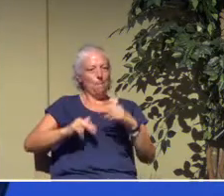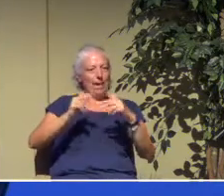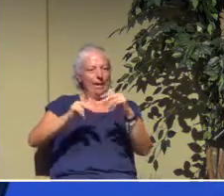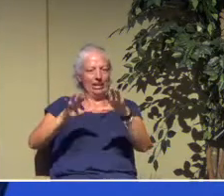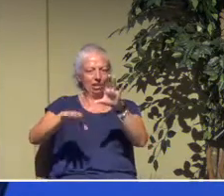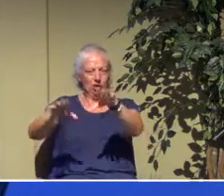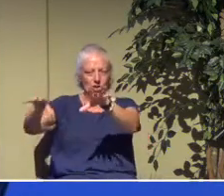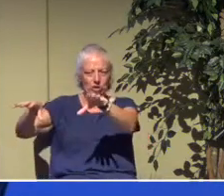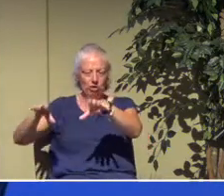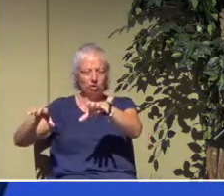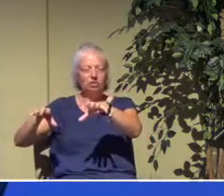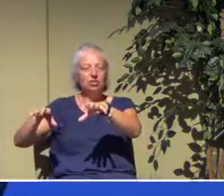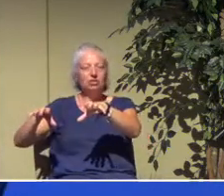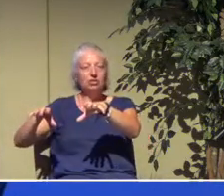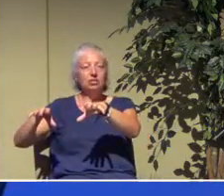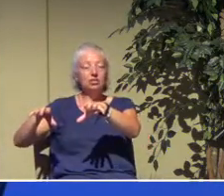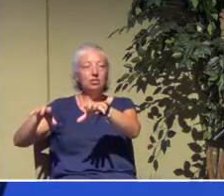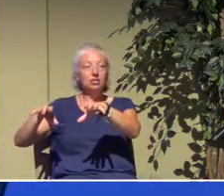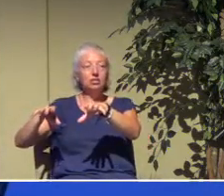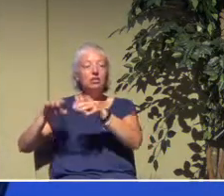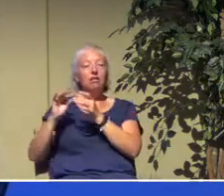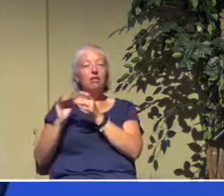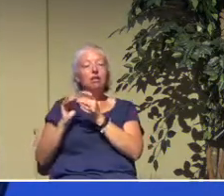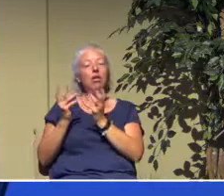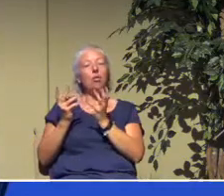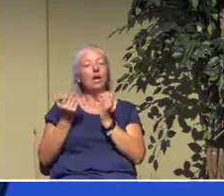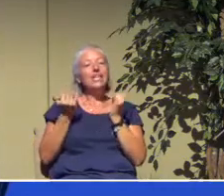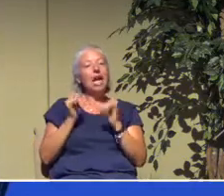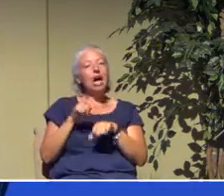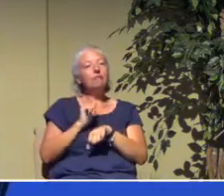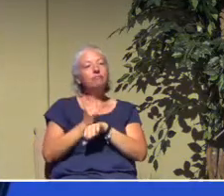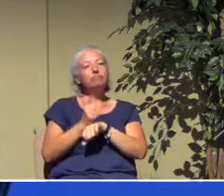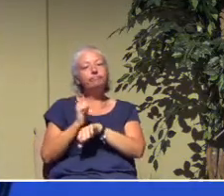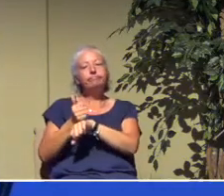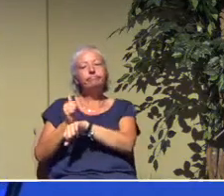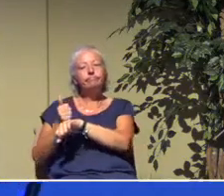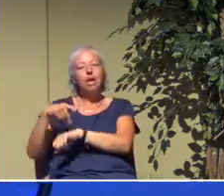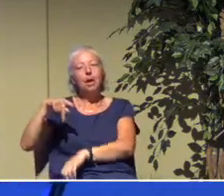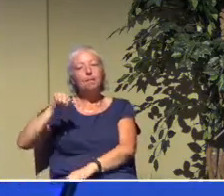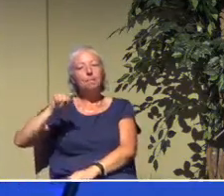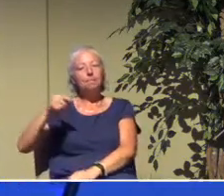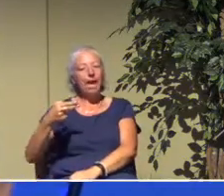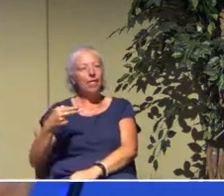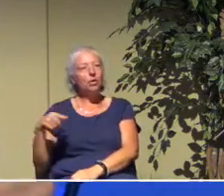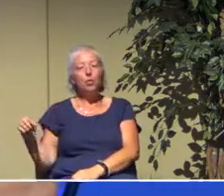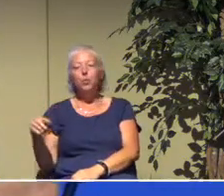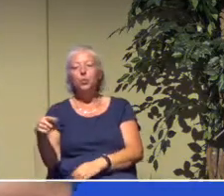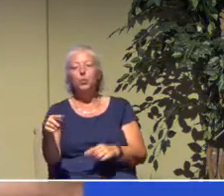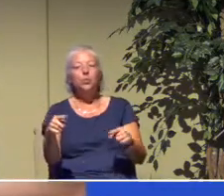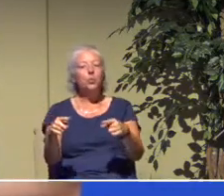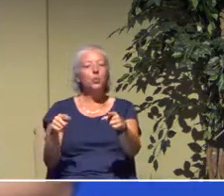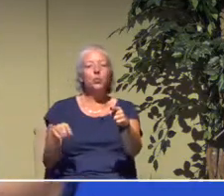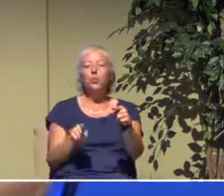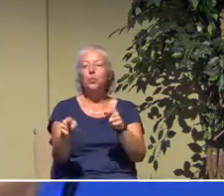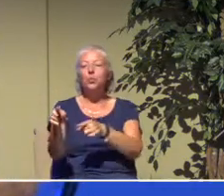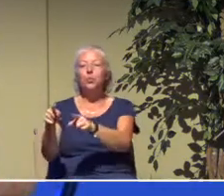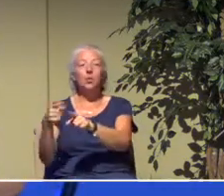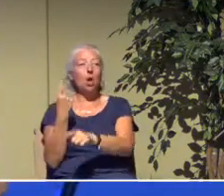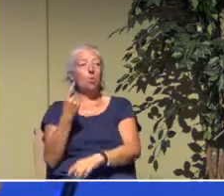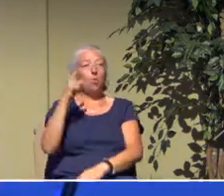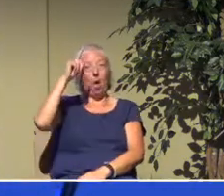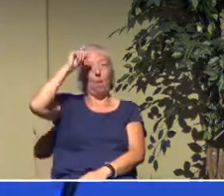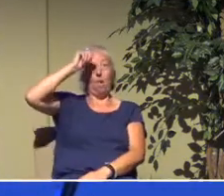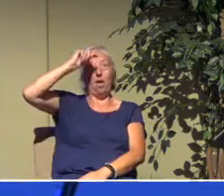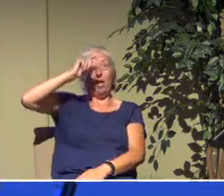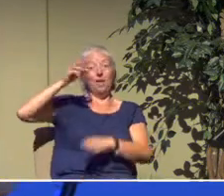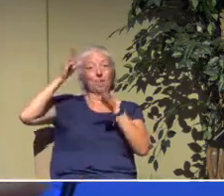buildings, and they said, okay, now we have to put in the paths. And they were making this decision about where to put in the paths. And one wise person on the